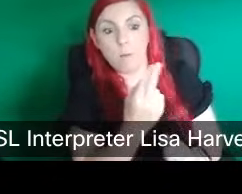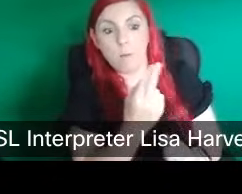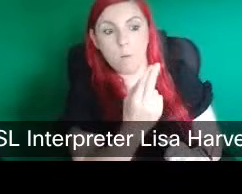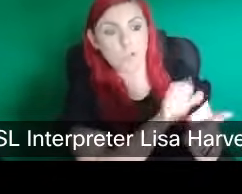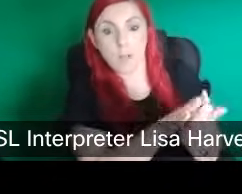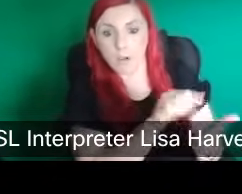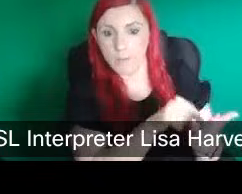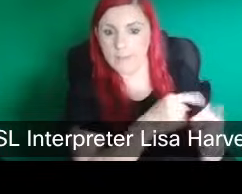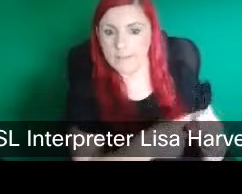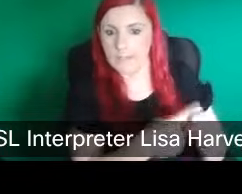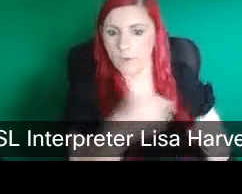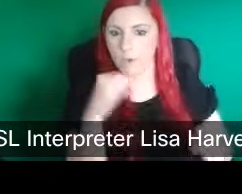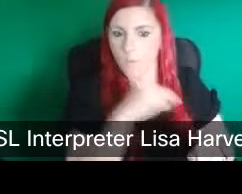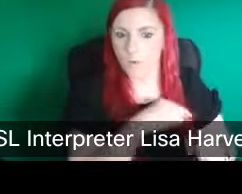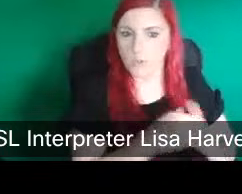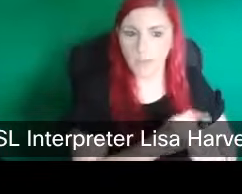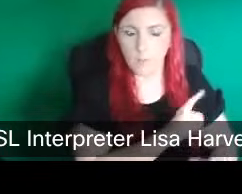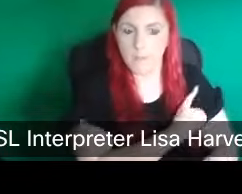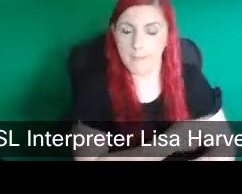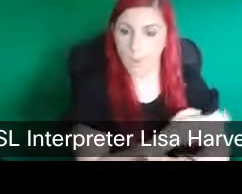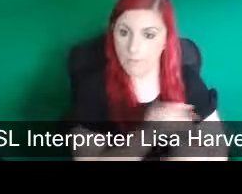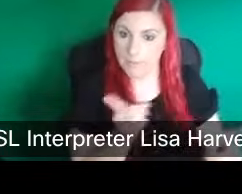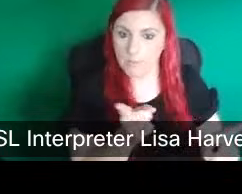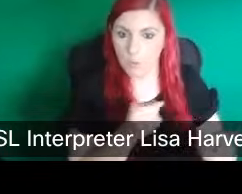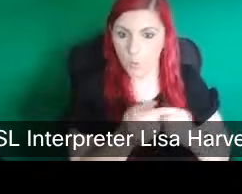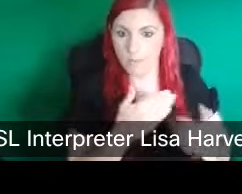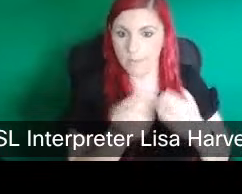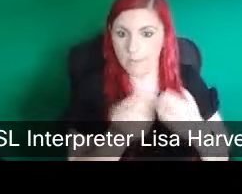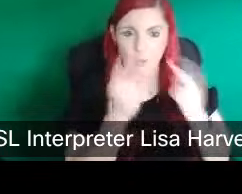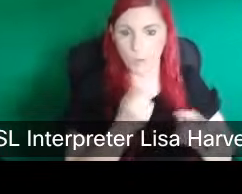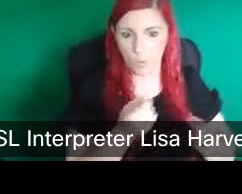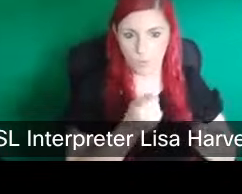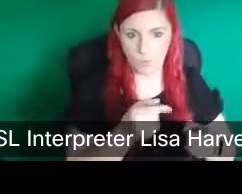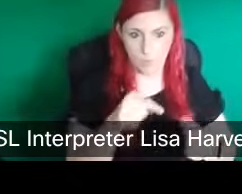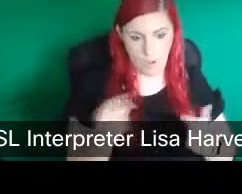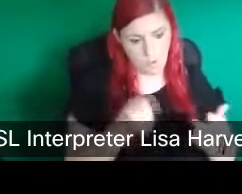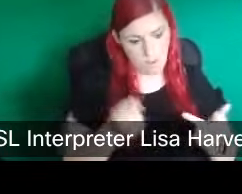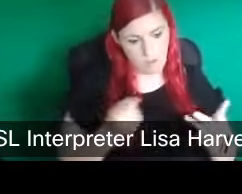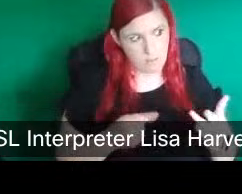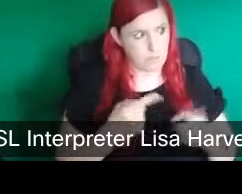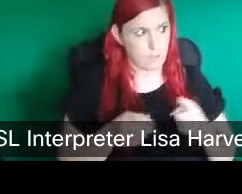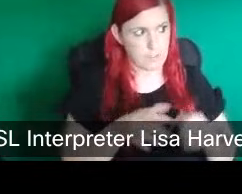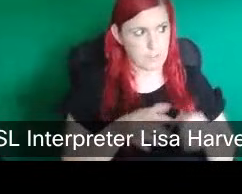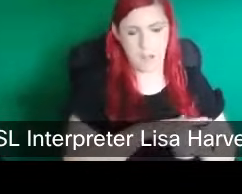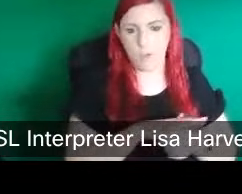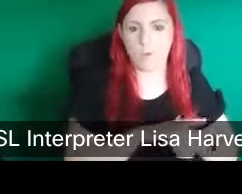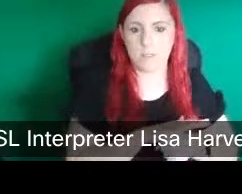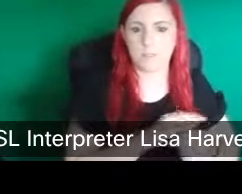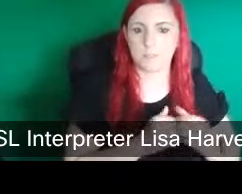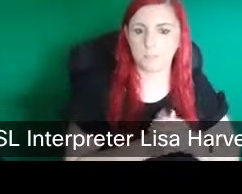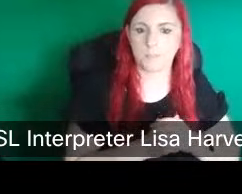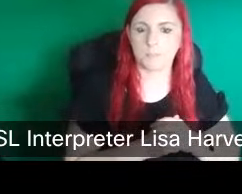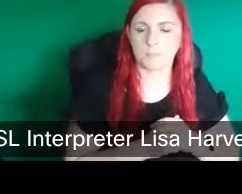to contact when they seek that. And then there are the scenarios where we actually can't contact